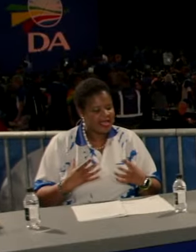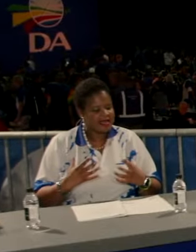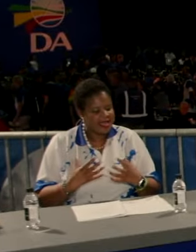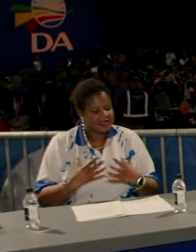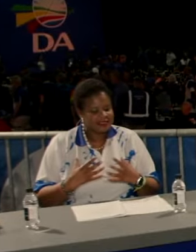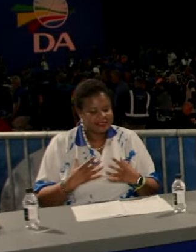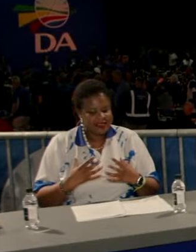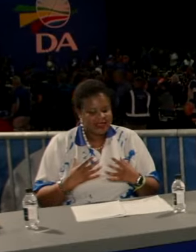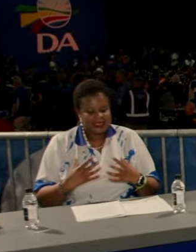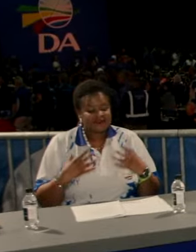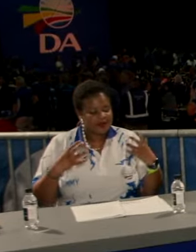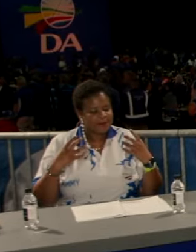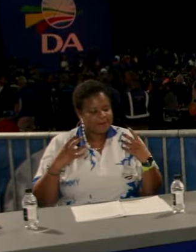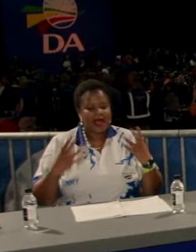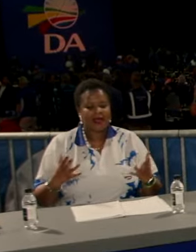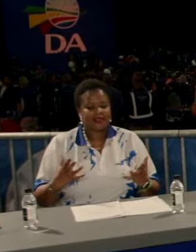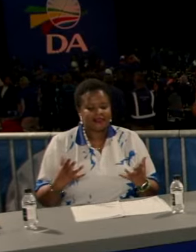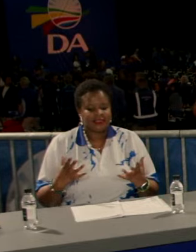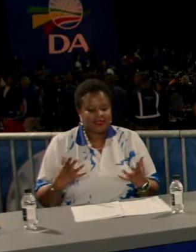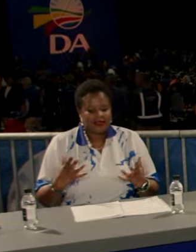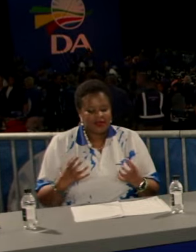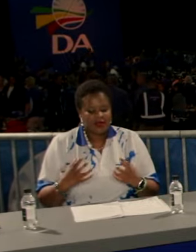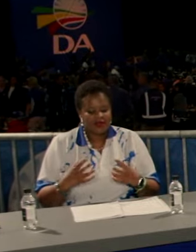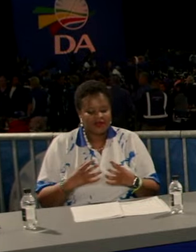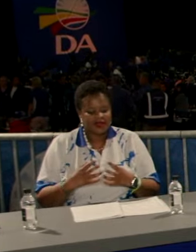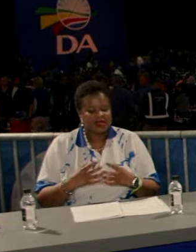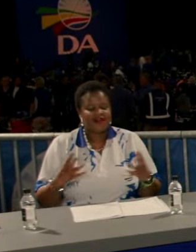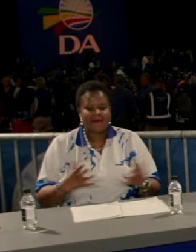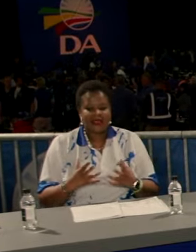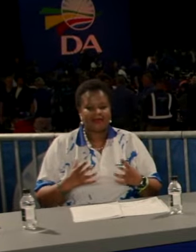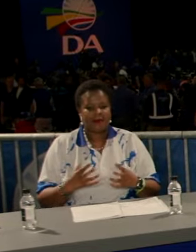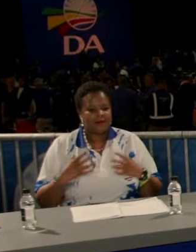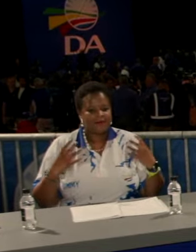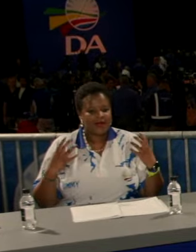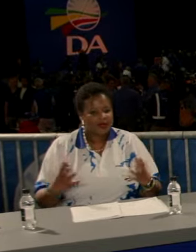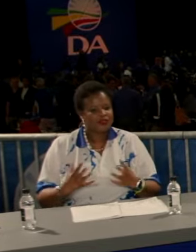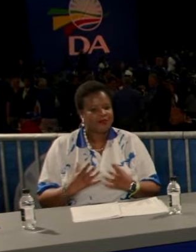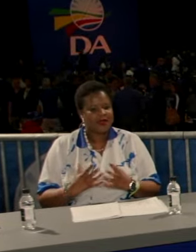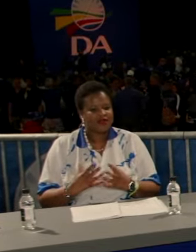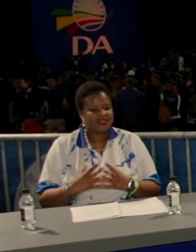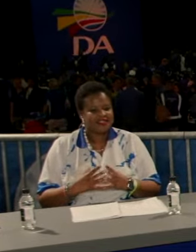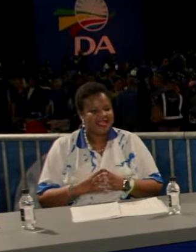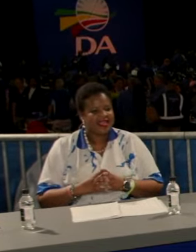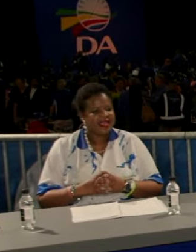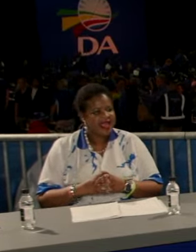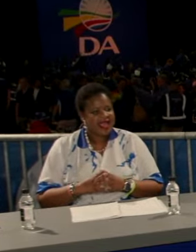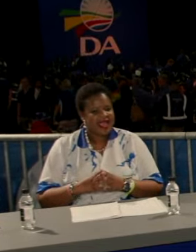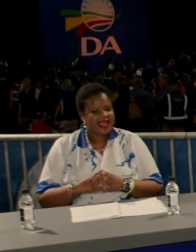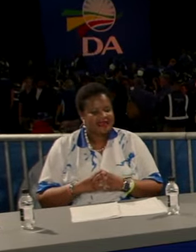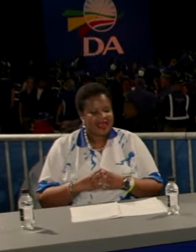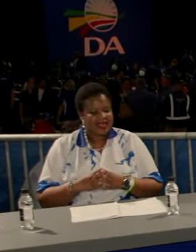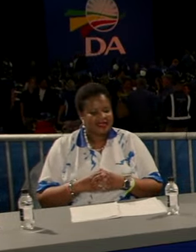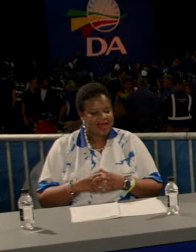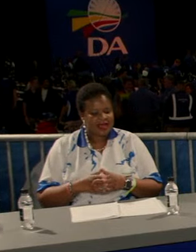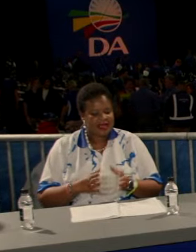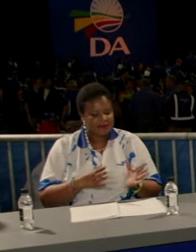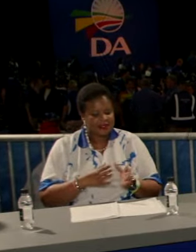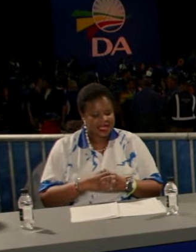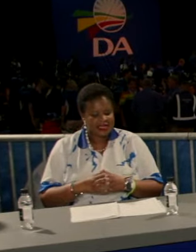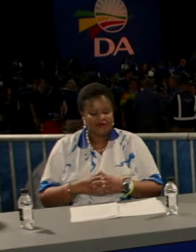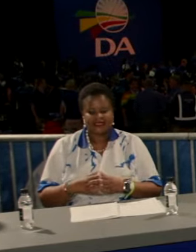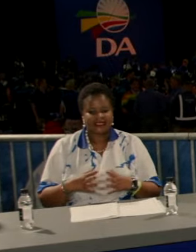and I just felt part of a family, proud to be part of the DA, and like